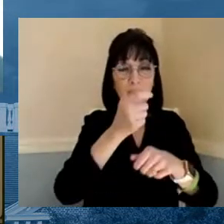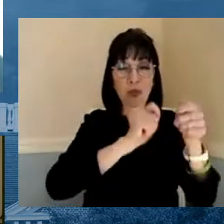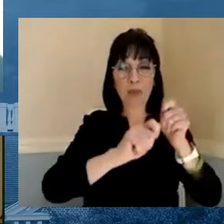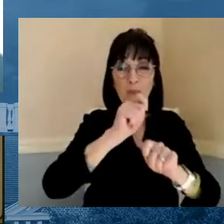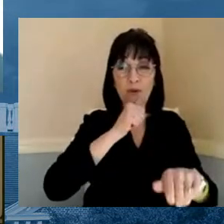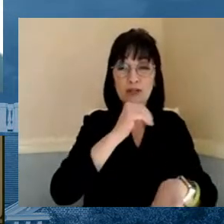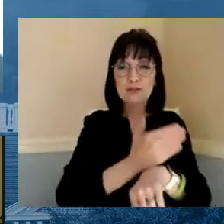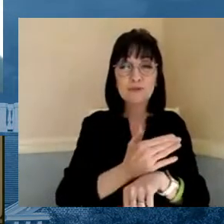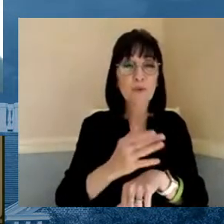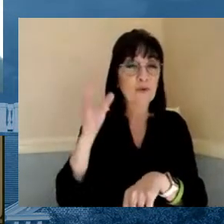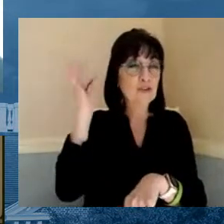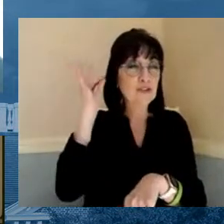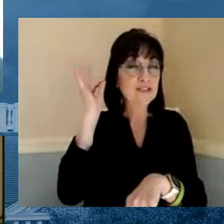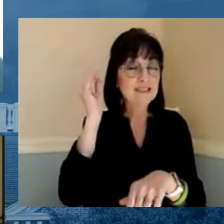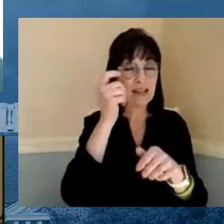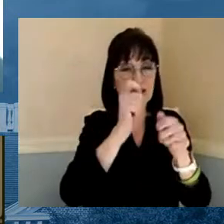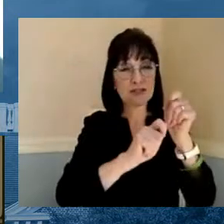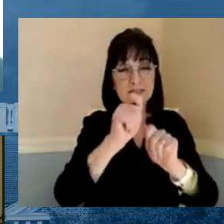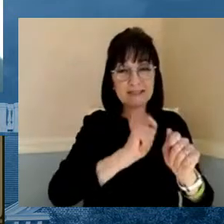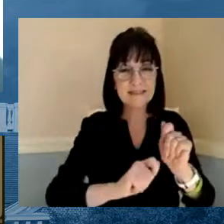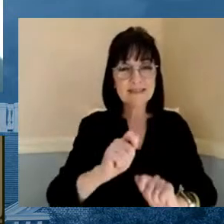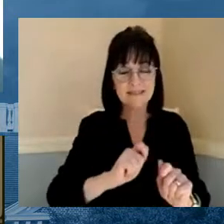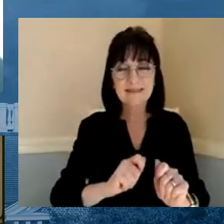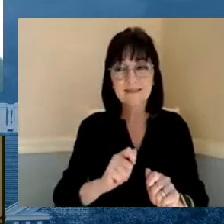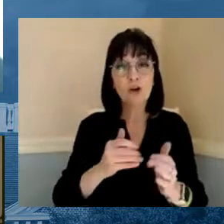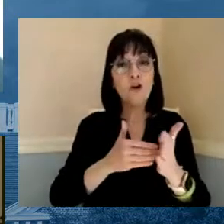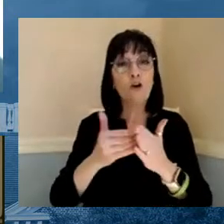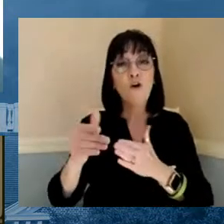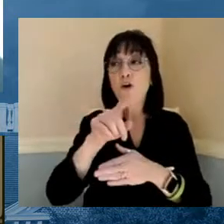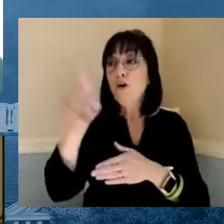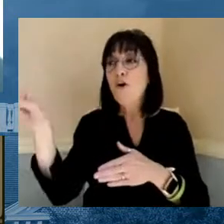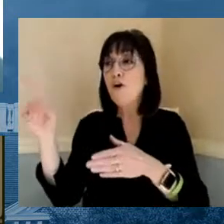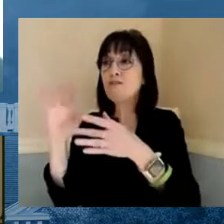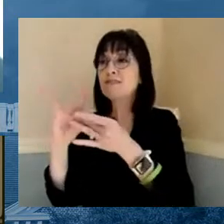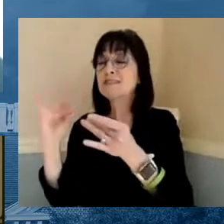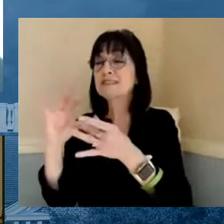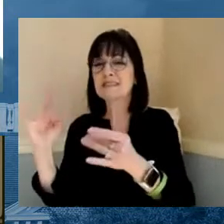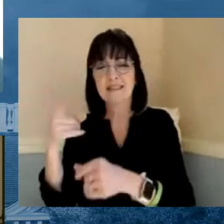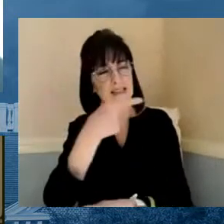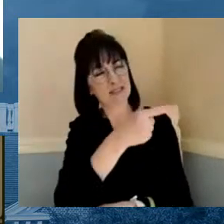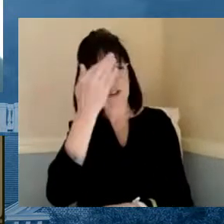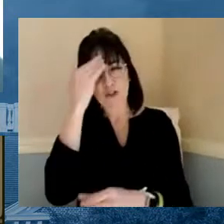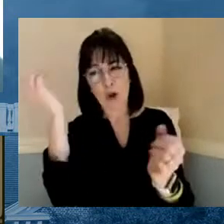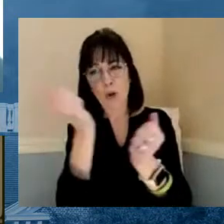hear, "Ask Josh, he knows everything." They don't understand why I know everything.